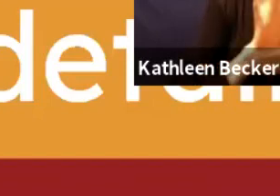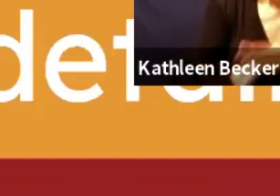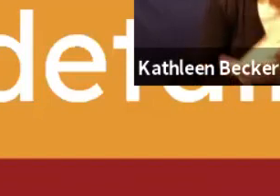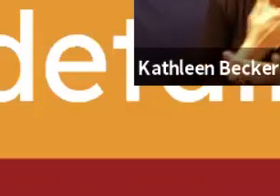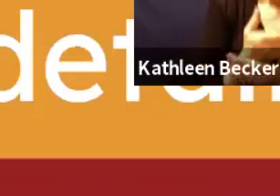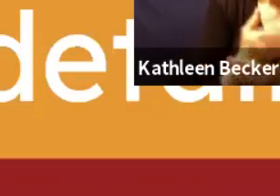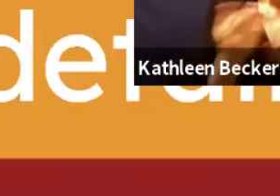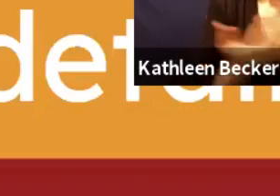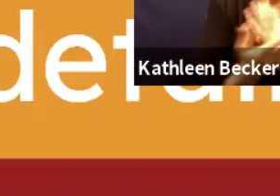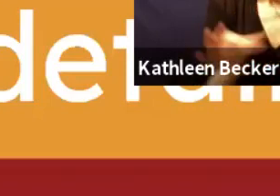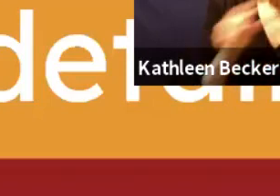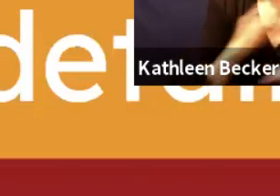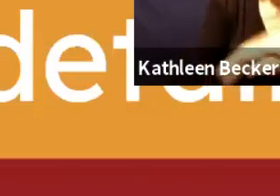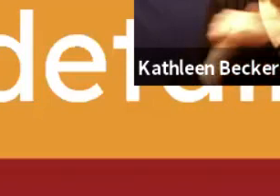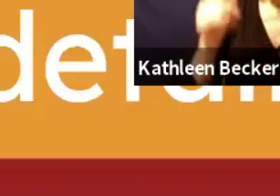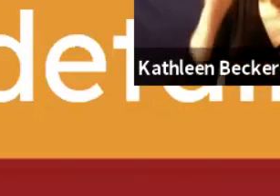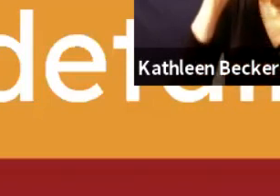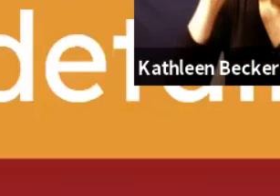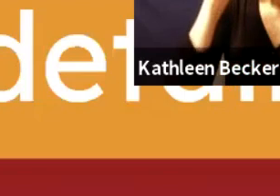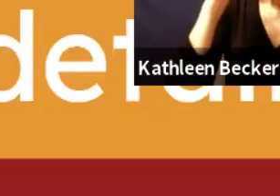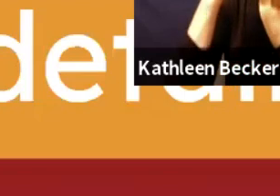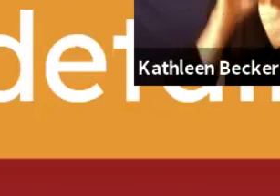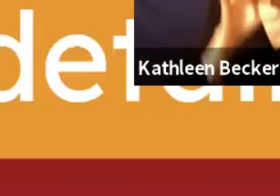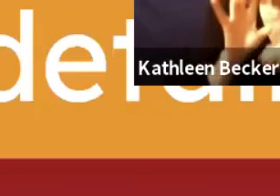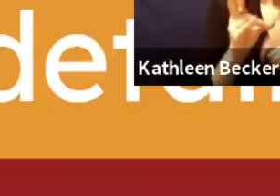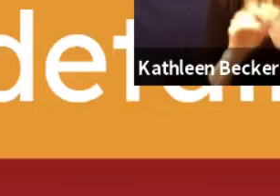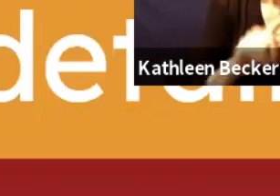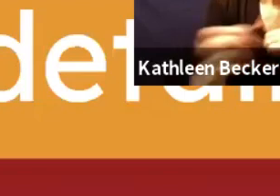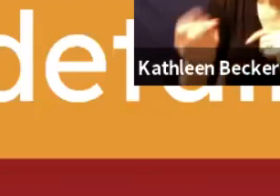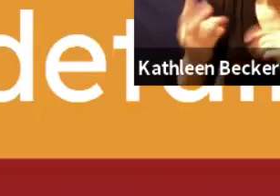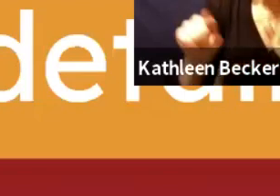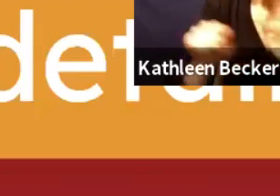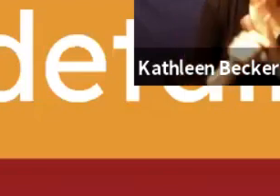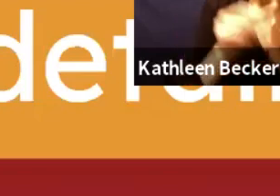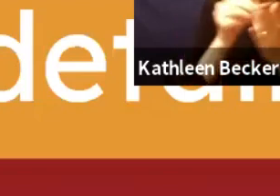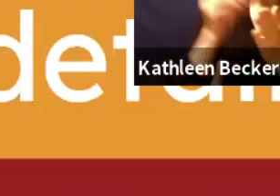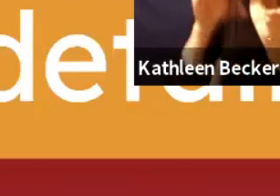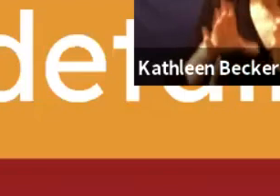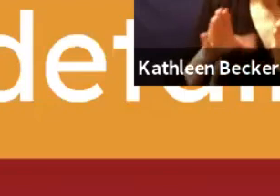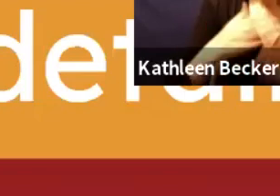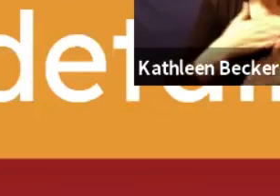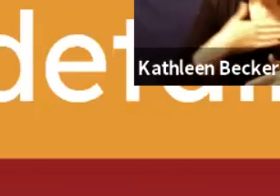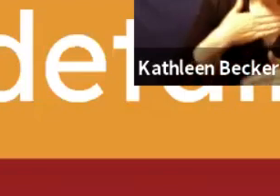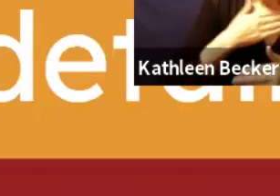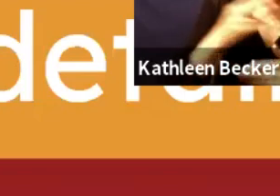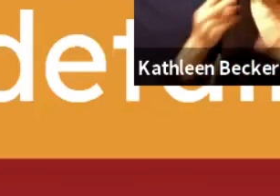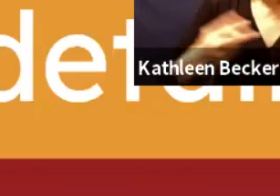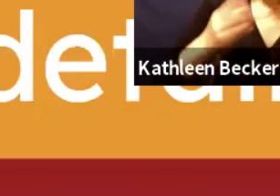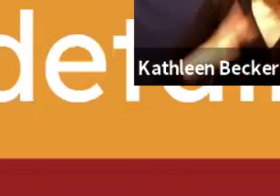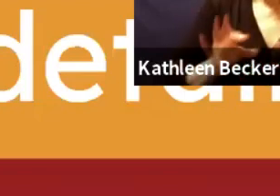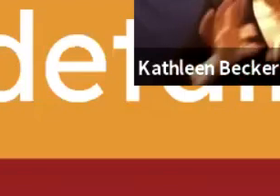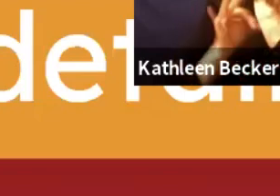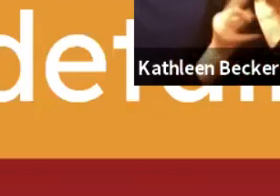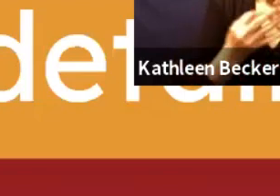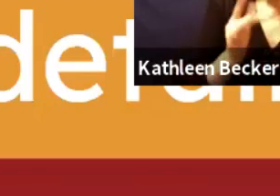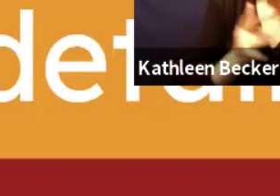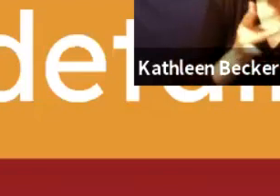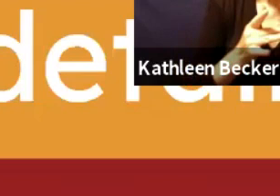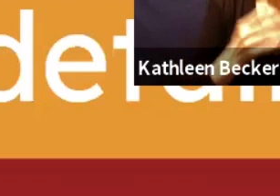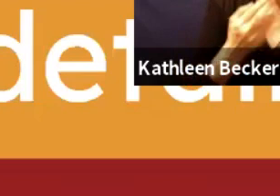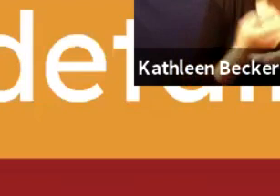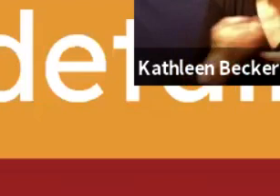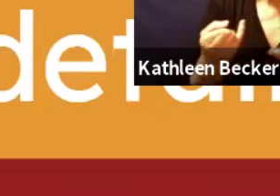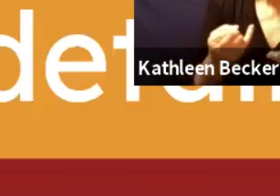the free online tutoring for 7th through 12th grade students, please visit our Family Technology